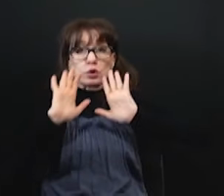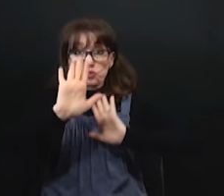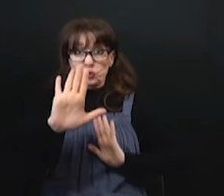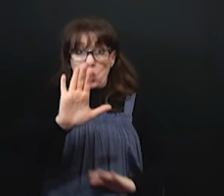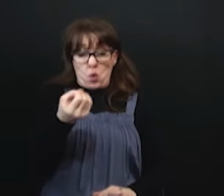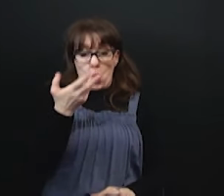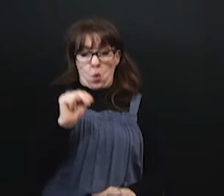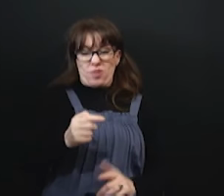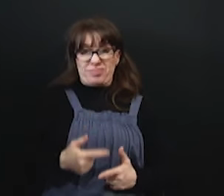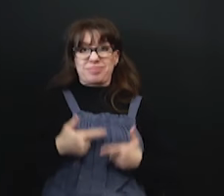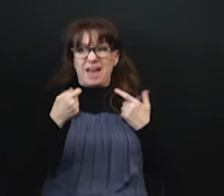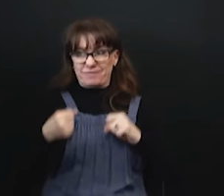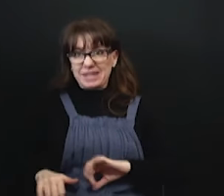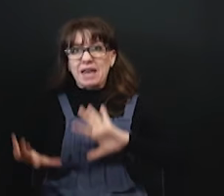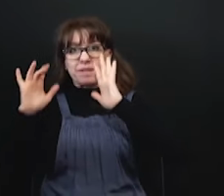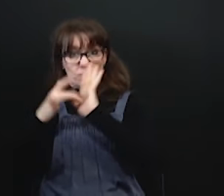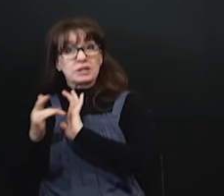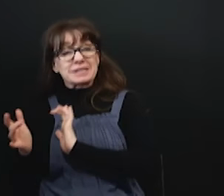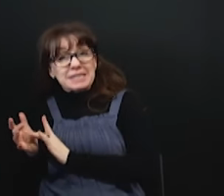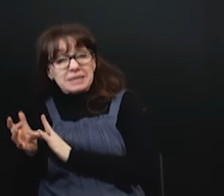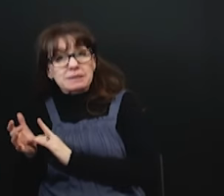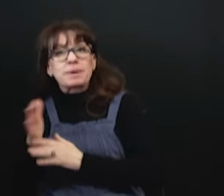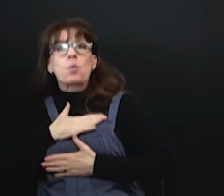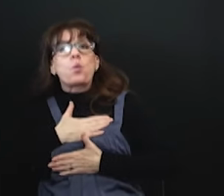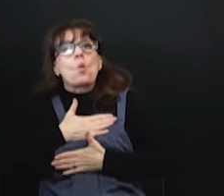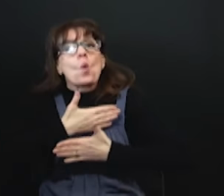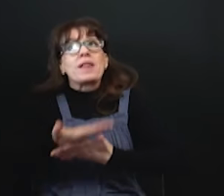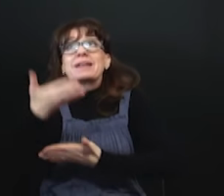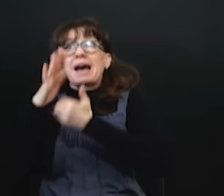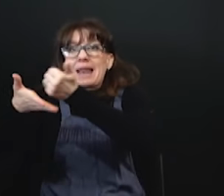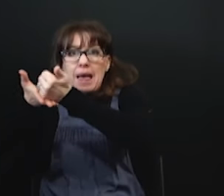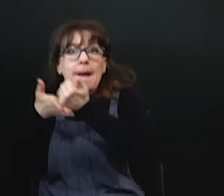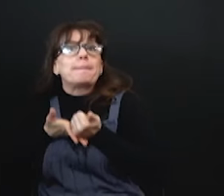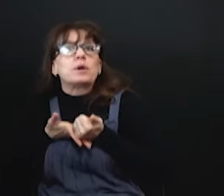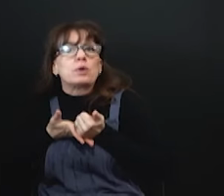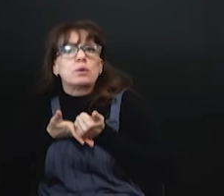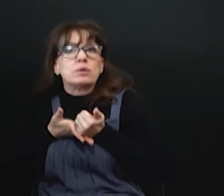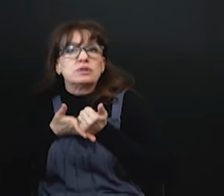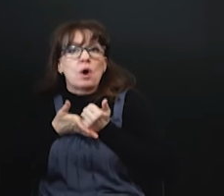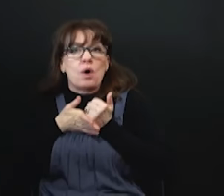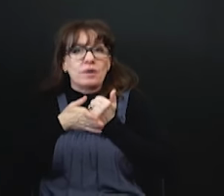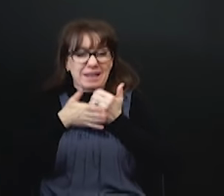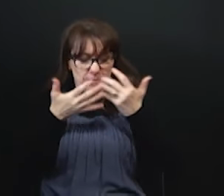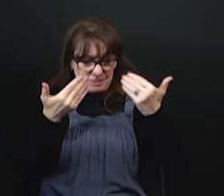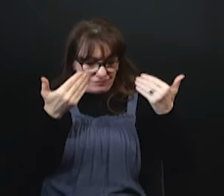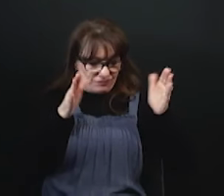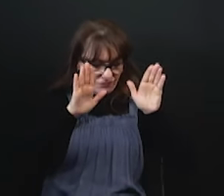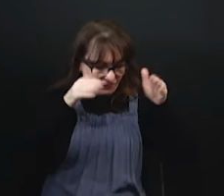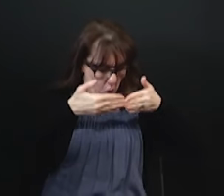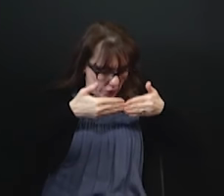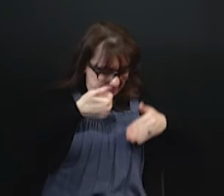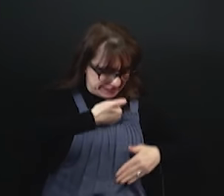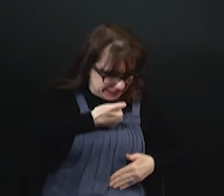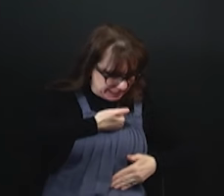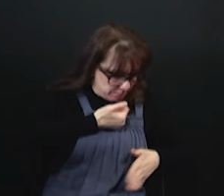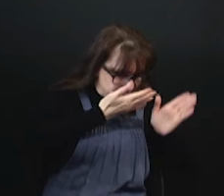Jesus' sake. You must be willing to let God help you take your focus off yourself and place it on